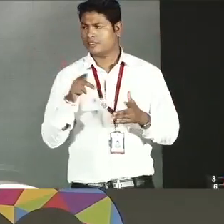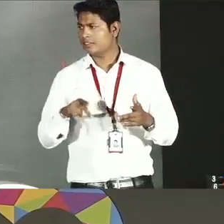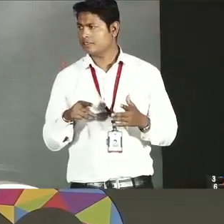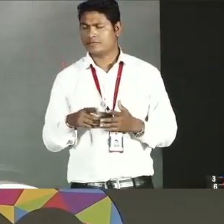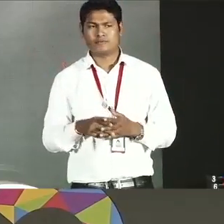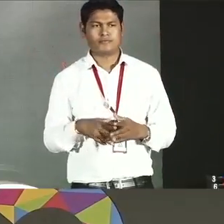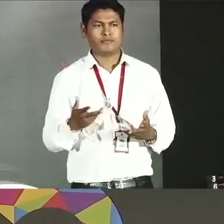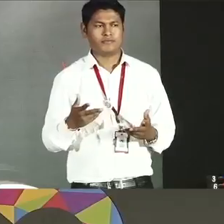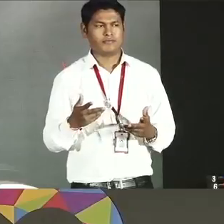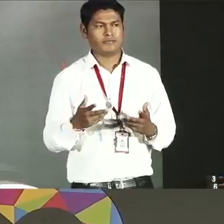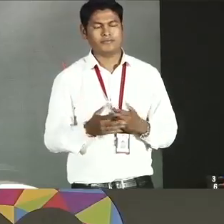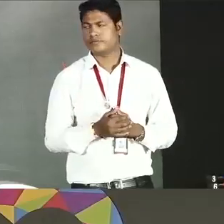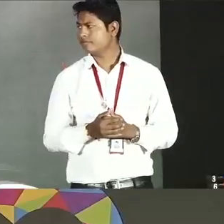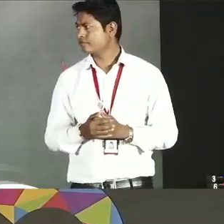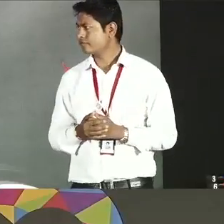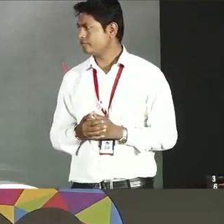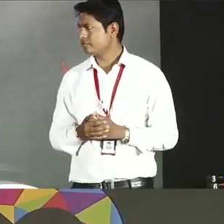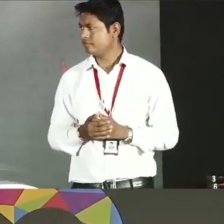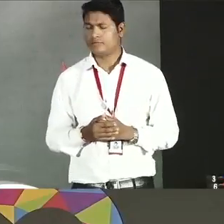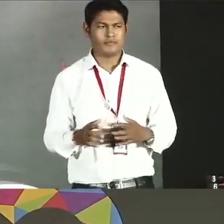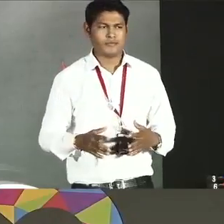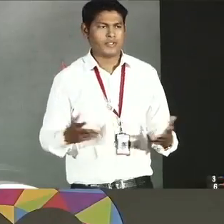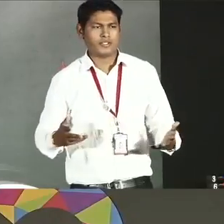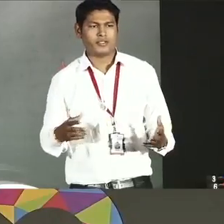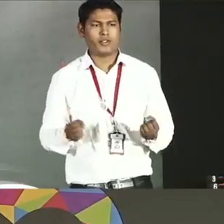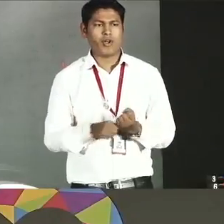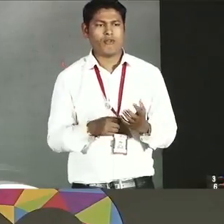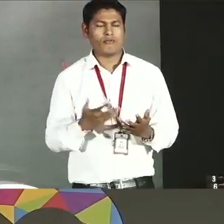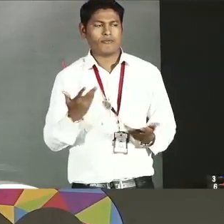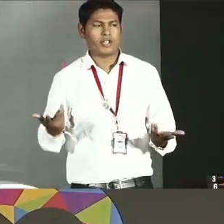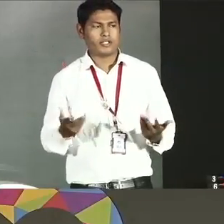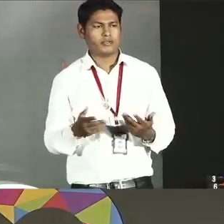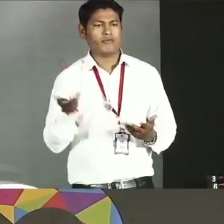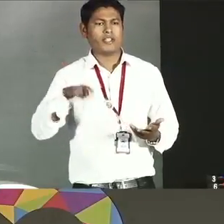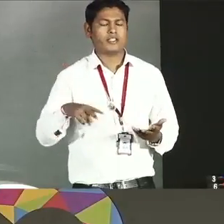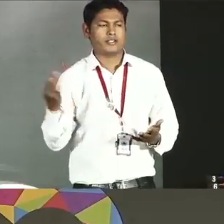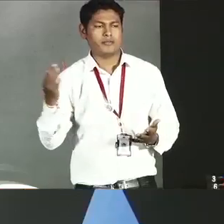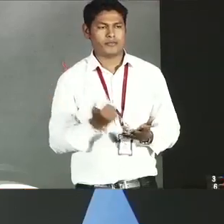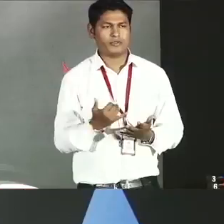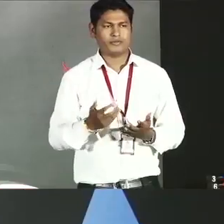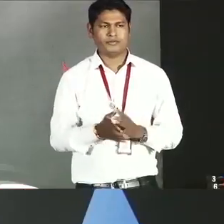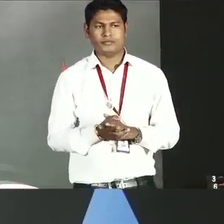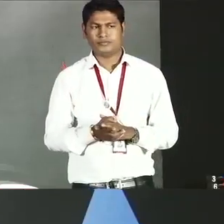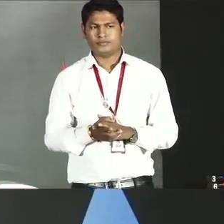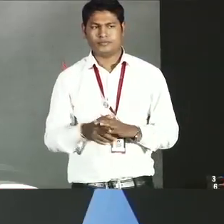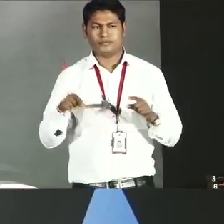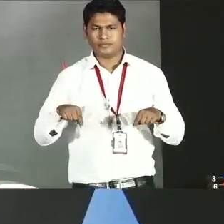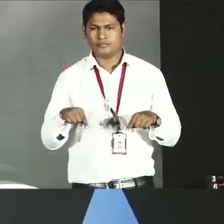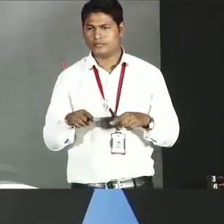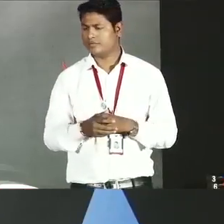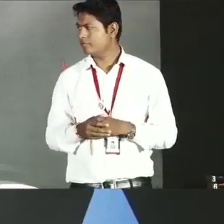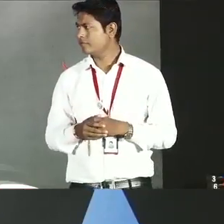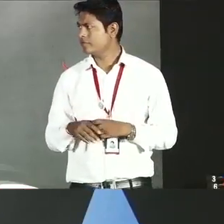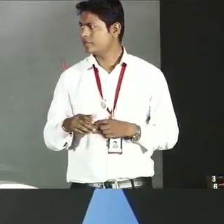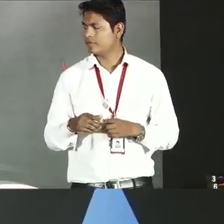and Cisco. It looks a lot like the Silicon Valley where we're from. And one of the things that we do at the Silicon Valley and one of the things